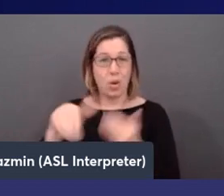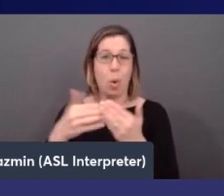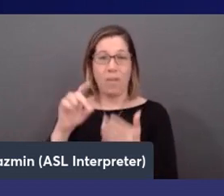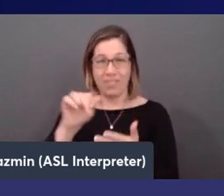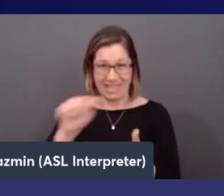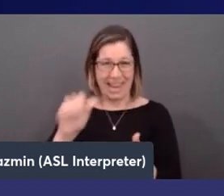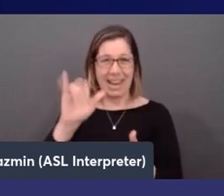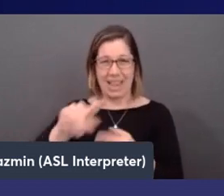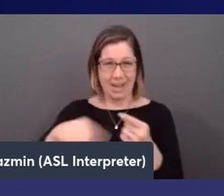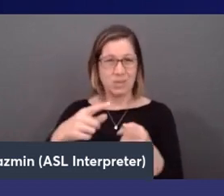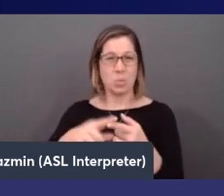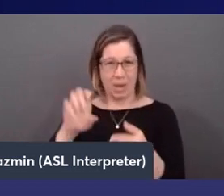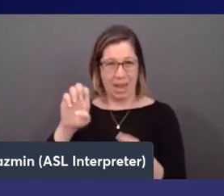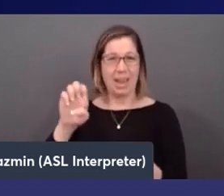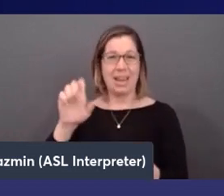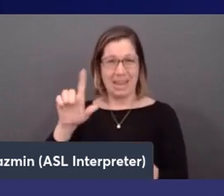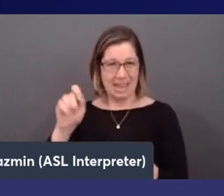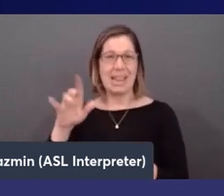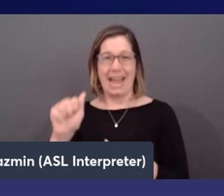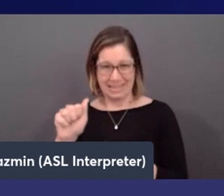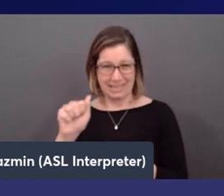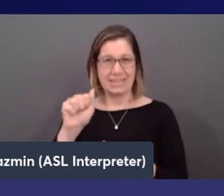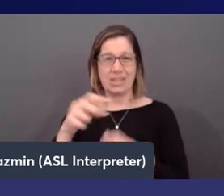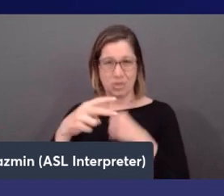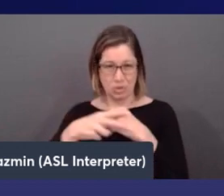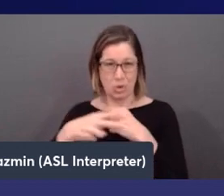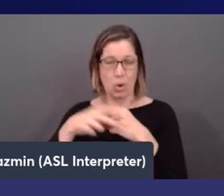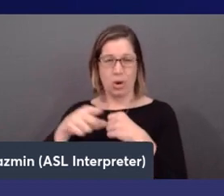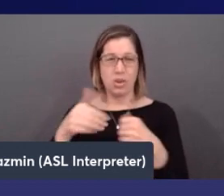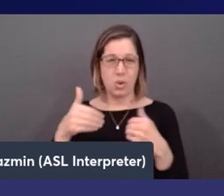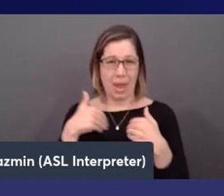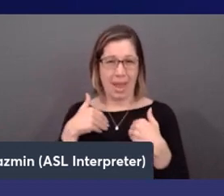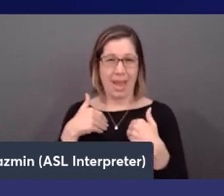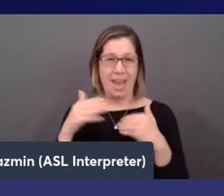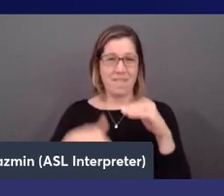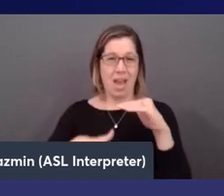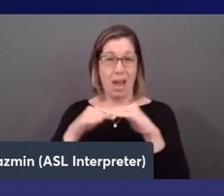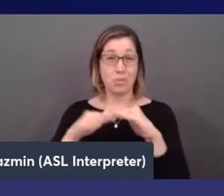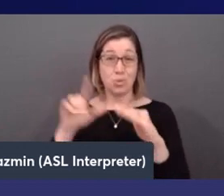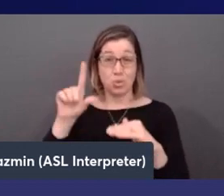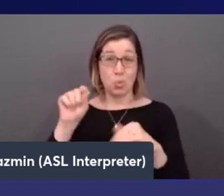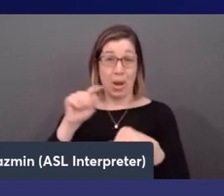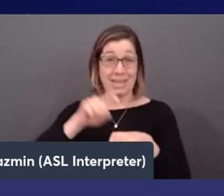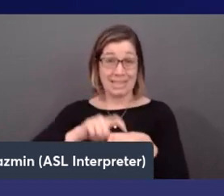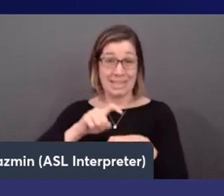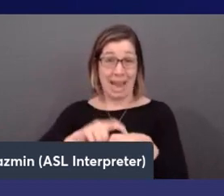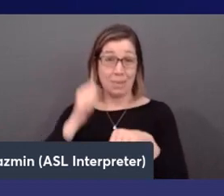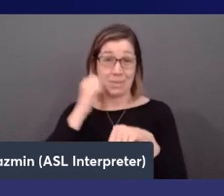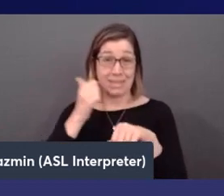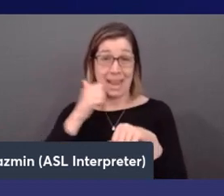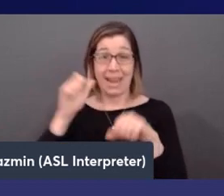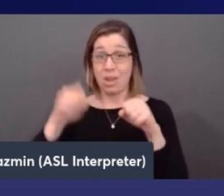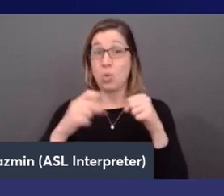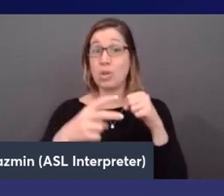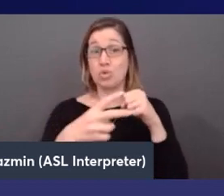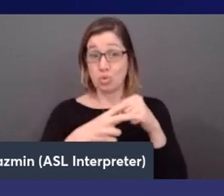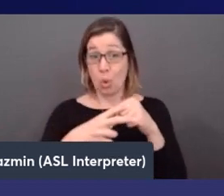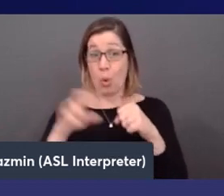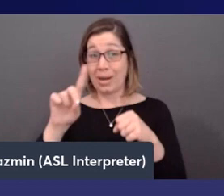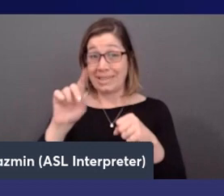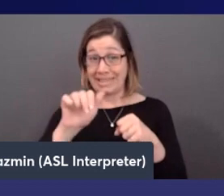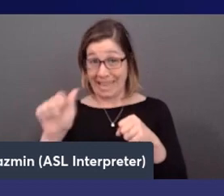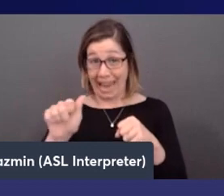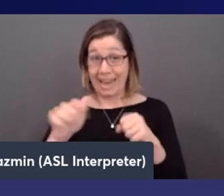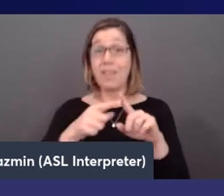semi-durable store. That means you have snapshots. That means up to 20 times a day, you will store data from memory to a